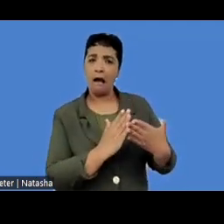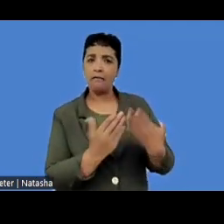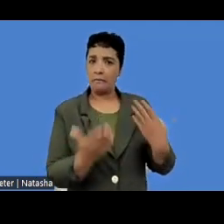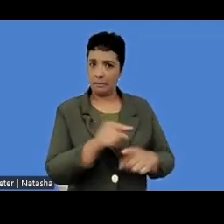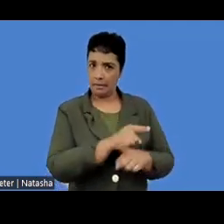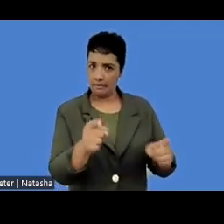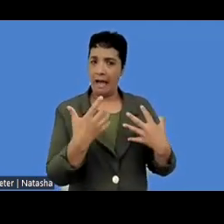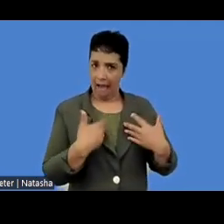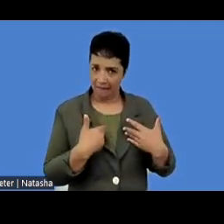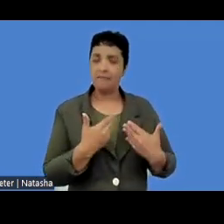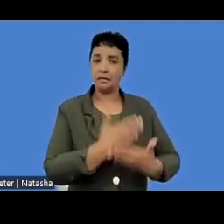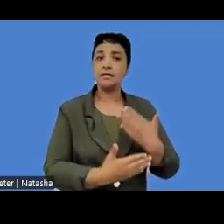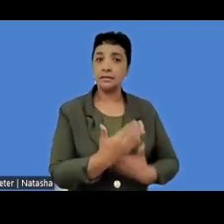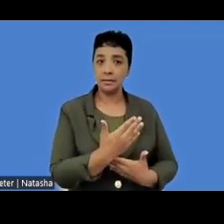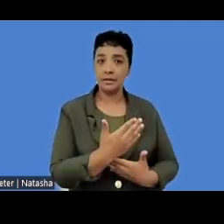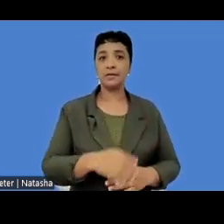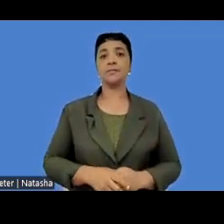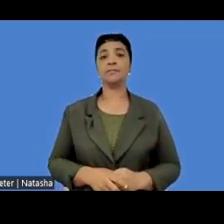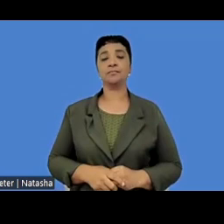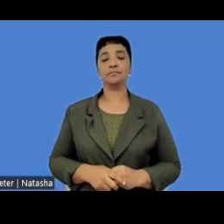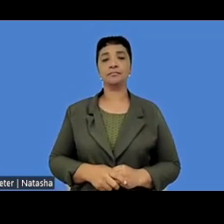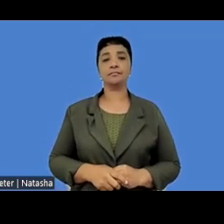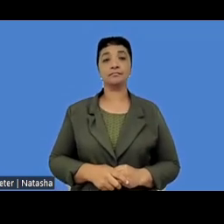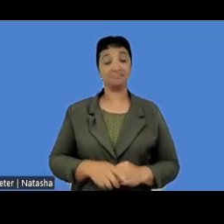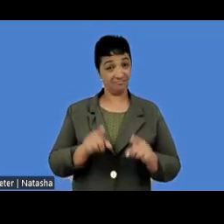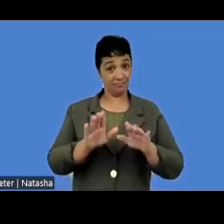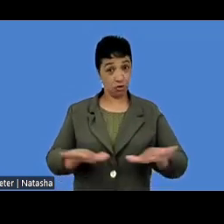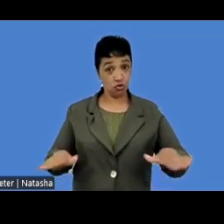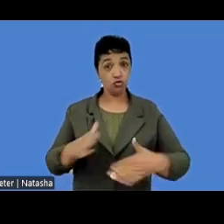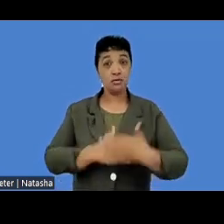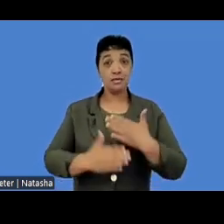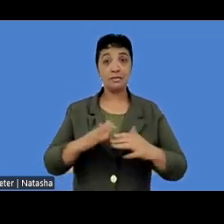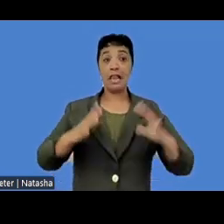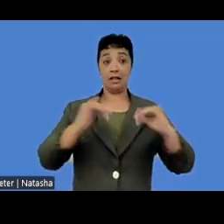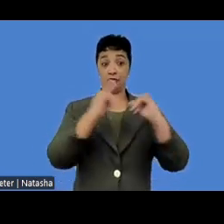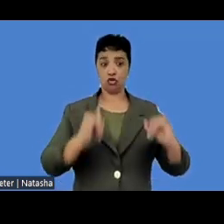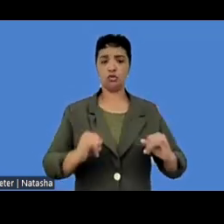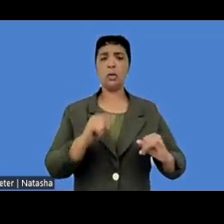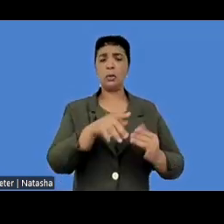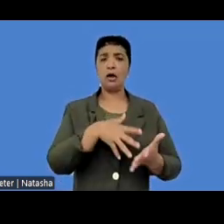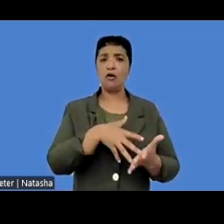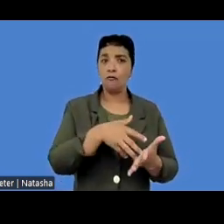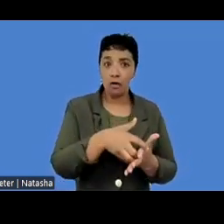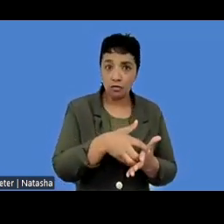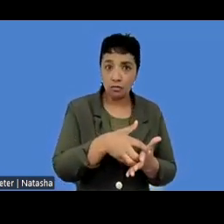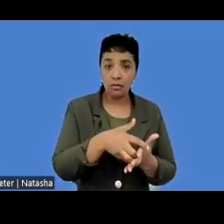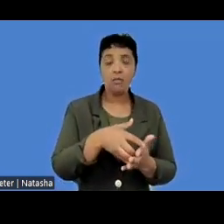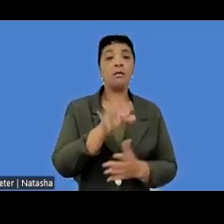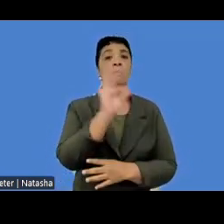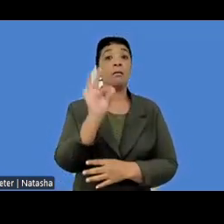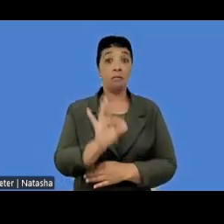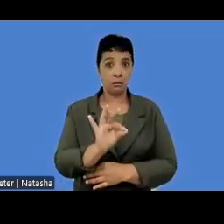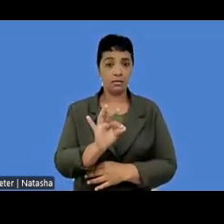When we are talking about the vulnerable position of these children, the reason is